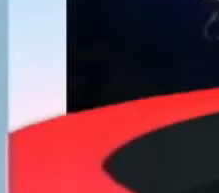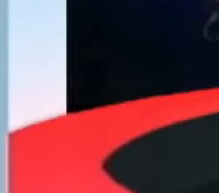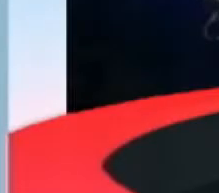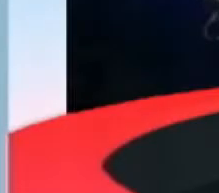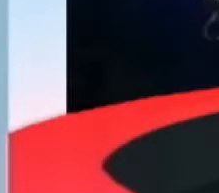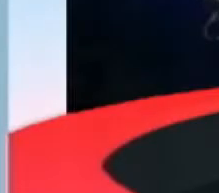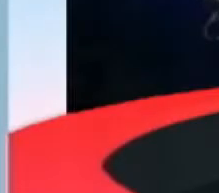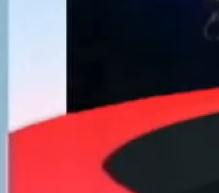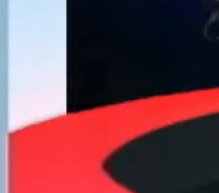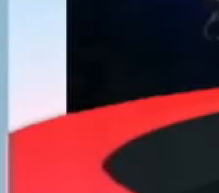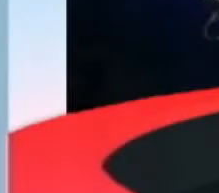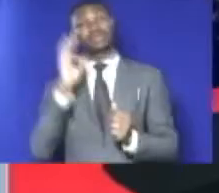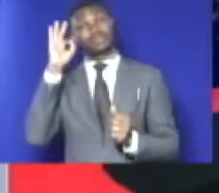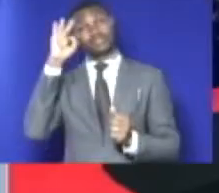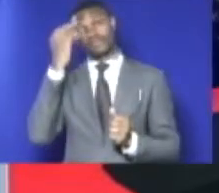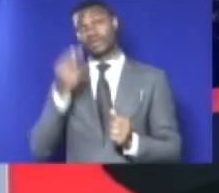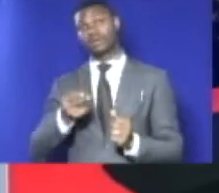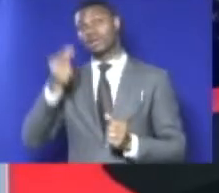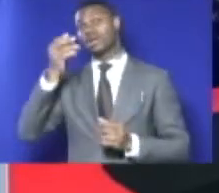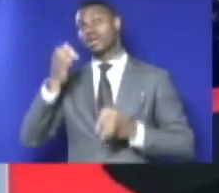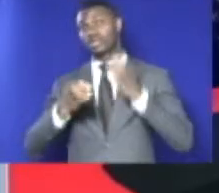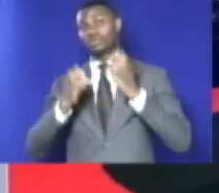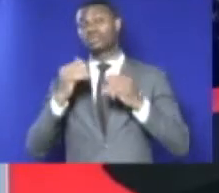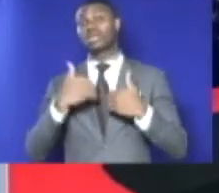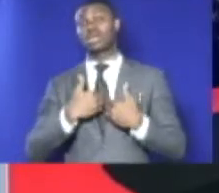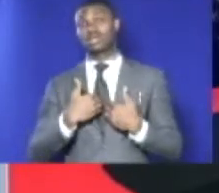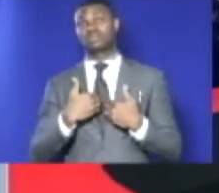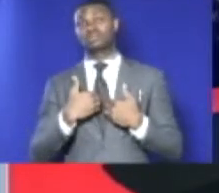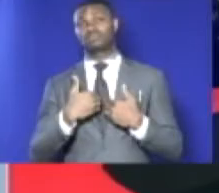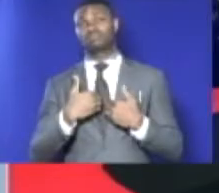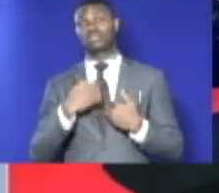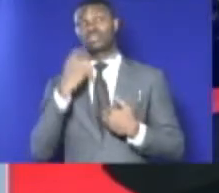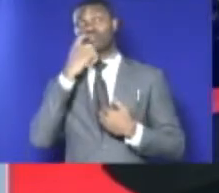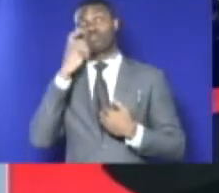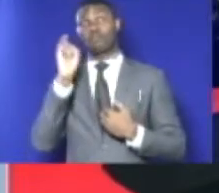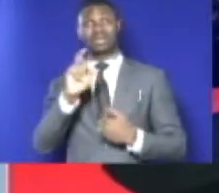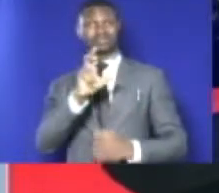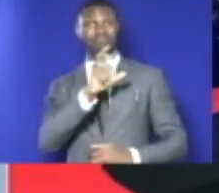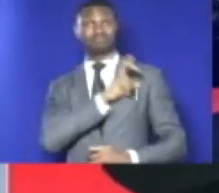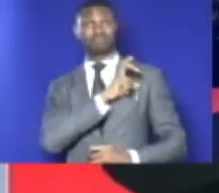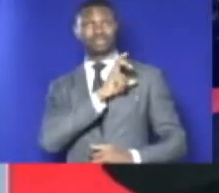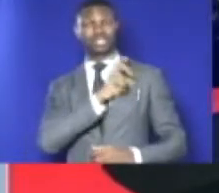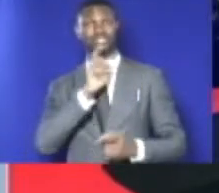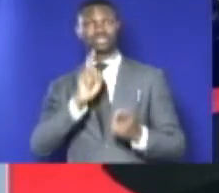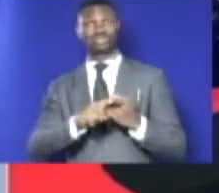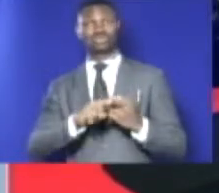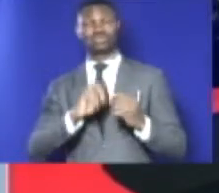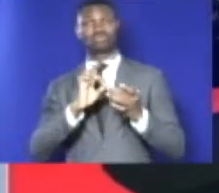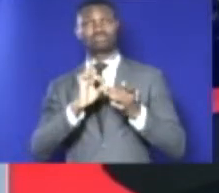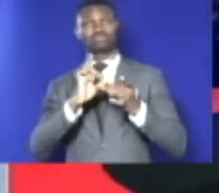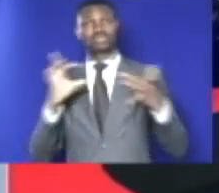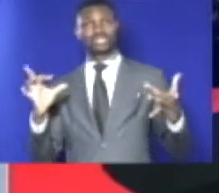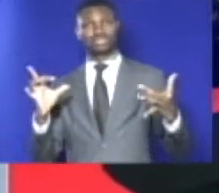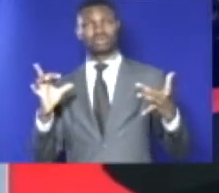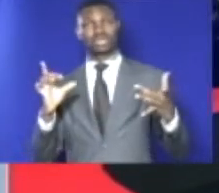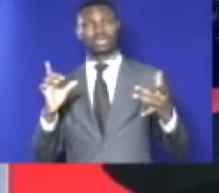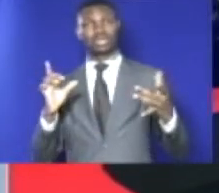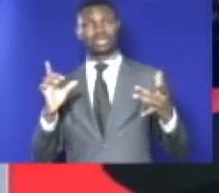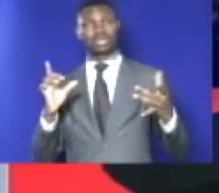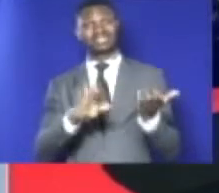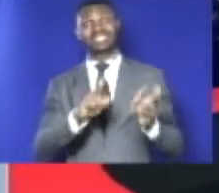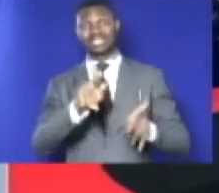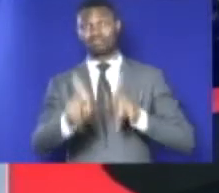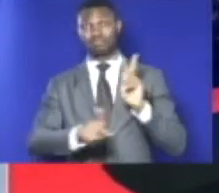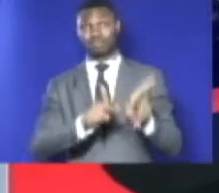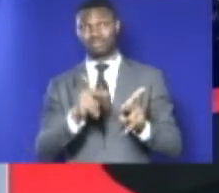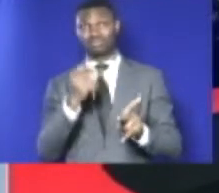The Federal High Court in Abuja has ordered the Nigerian police force to release the corpses of 3 members of Islamic movement in